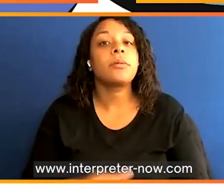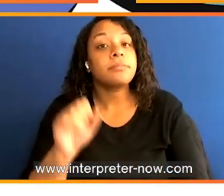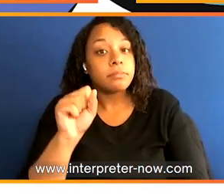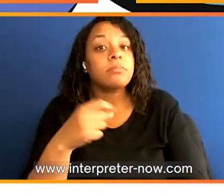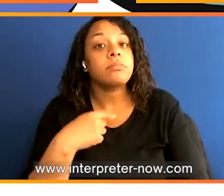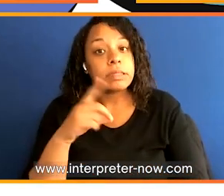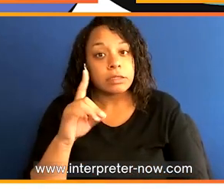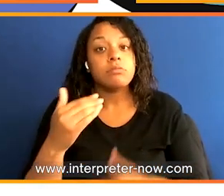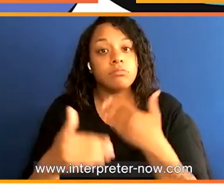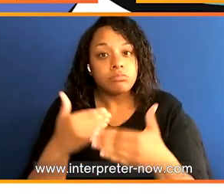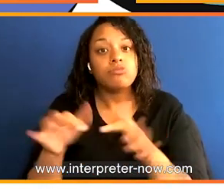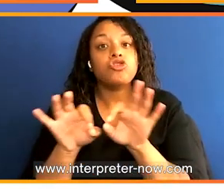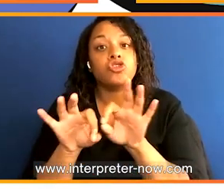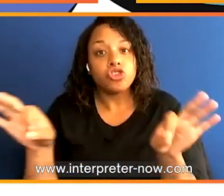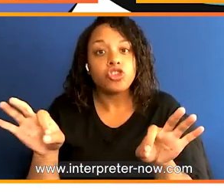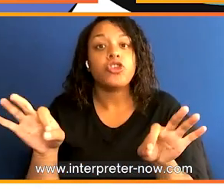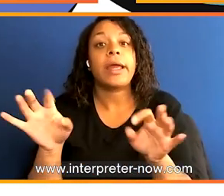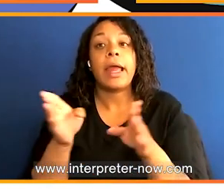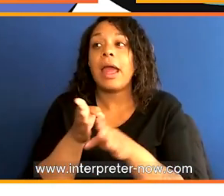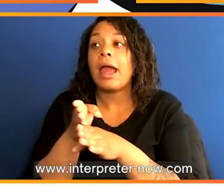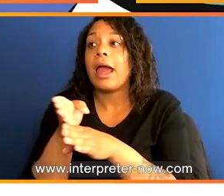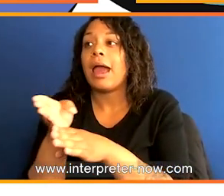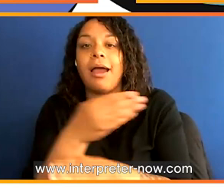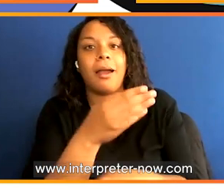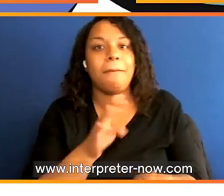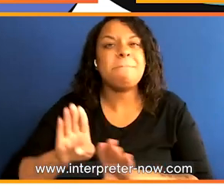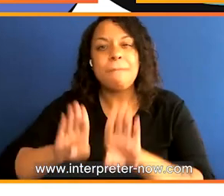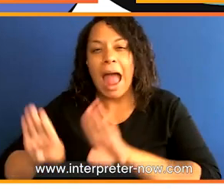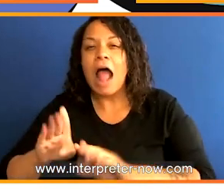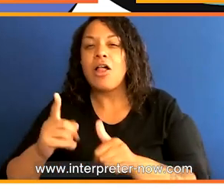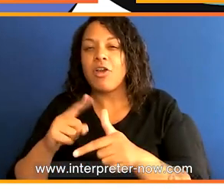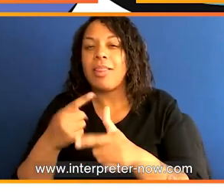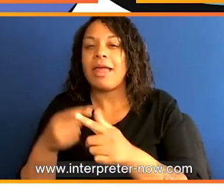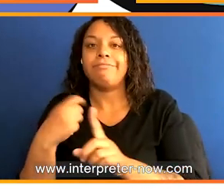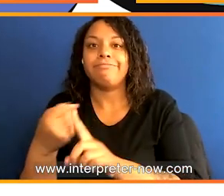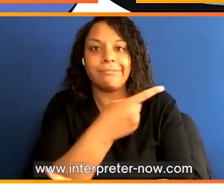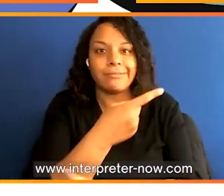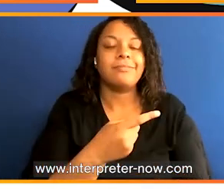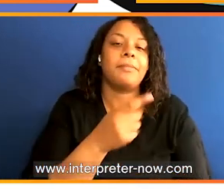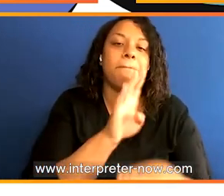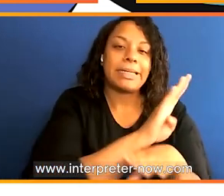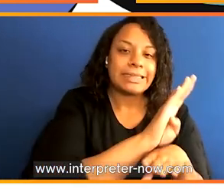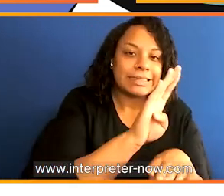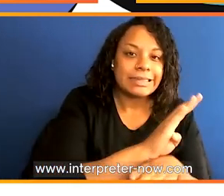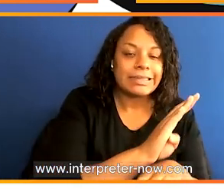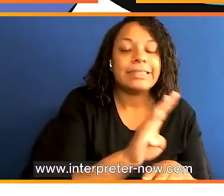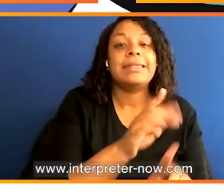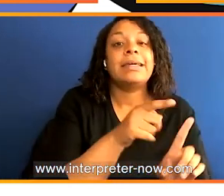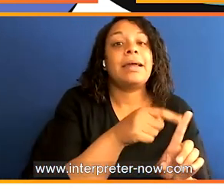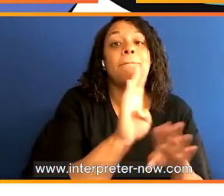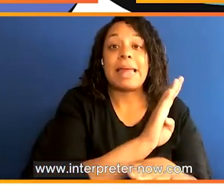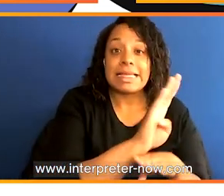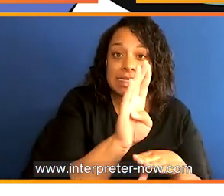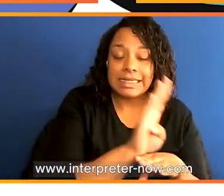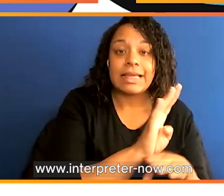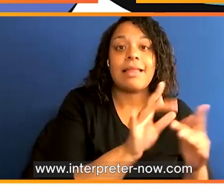a degree and changed it midway in biology, somehow I ended up in business. And then somehow business